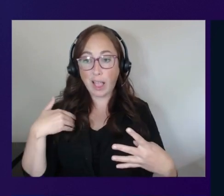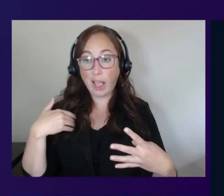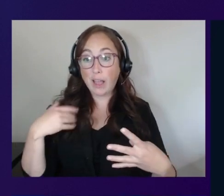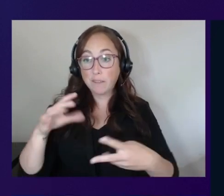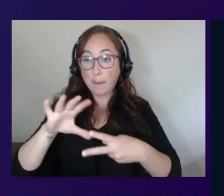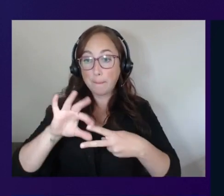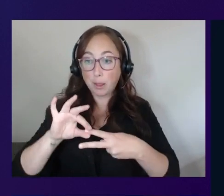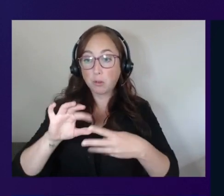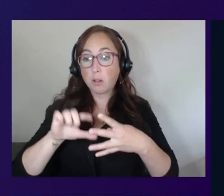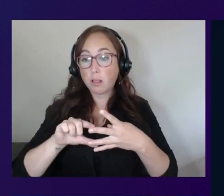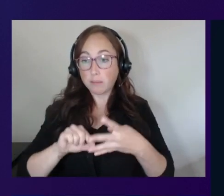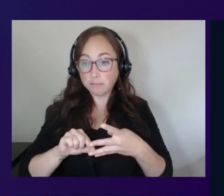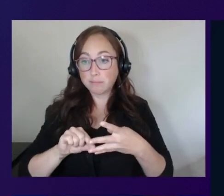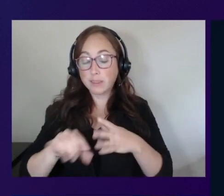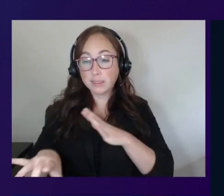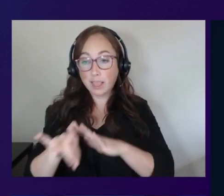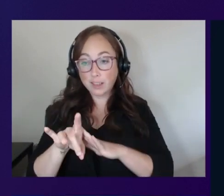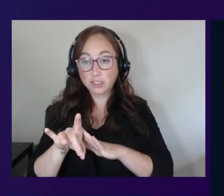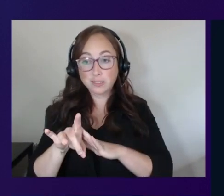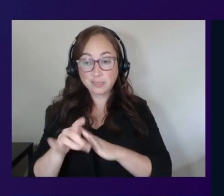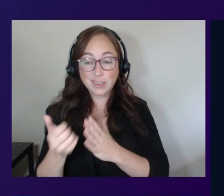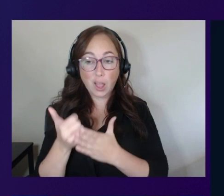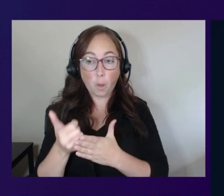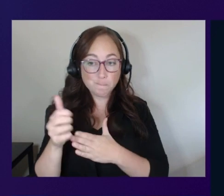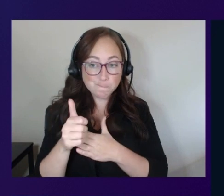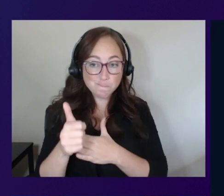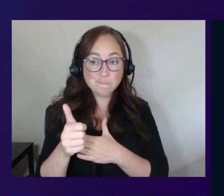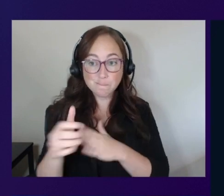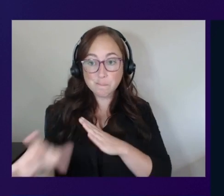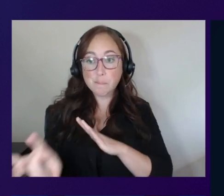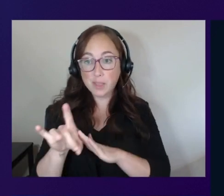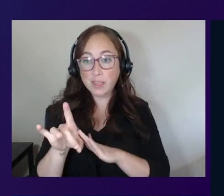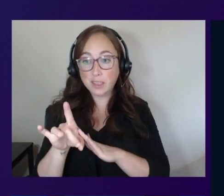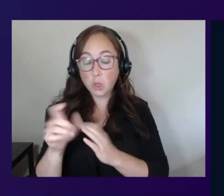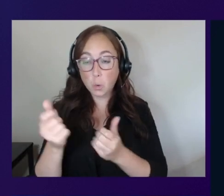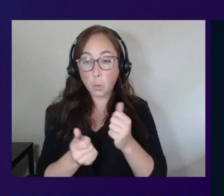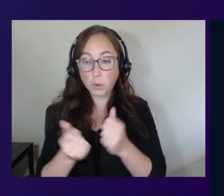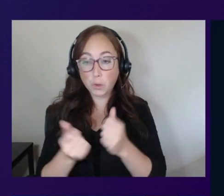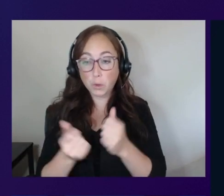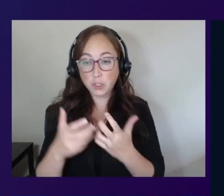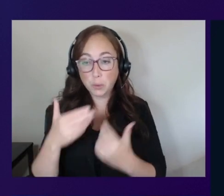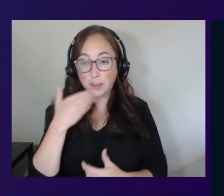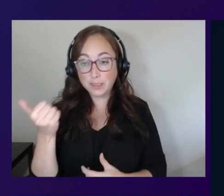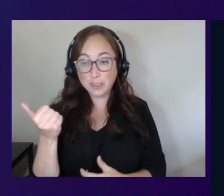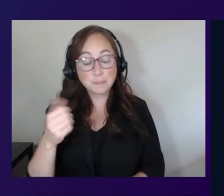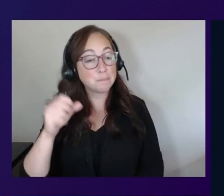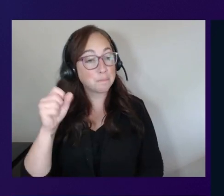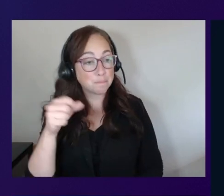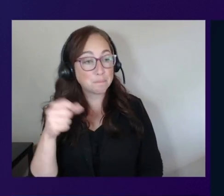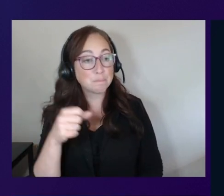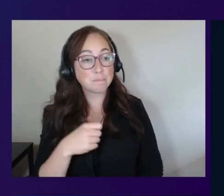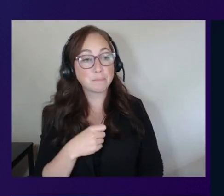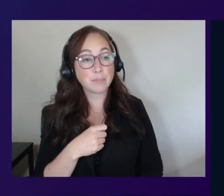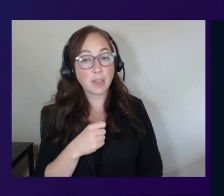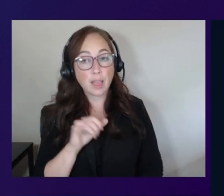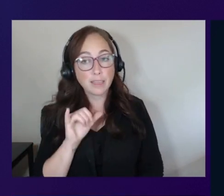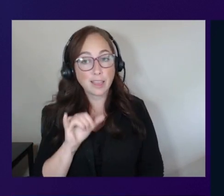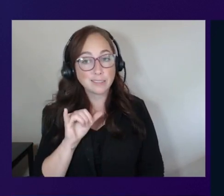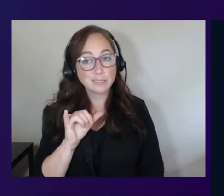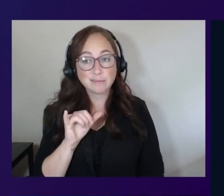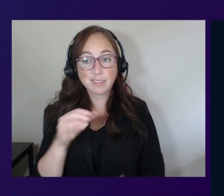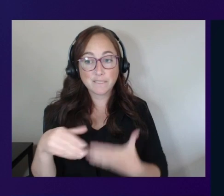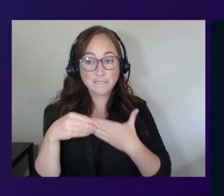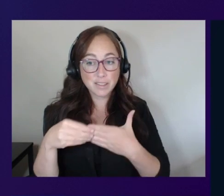you through, which bundle instances you can pick and choose from. Yeah, I mean, that's the flexibility